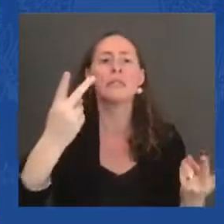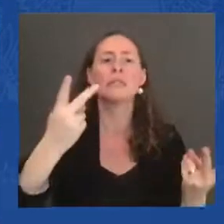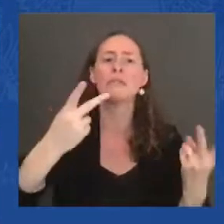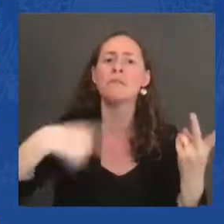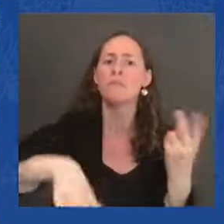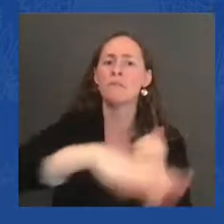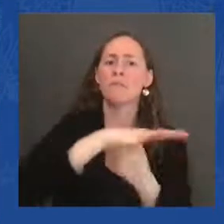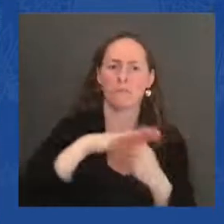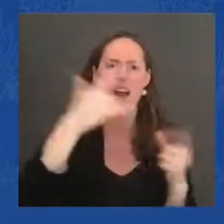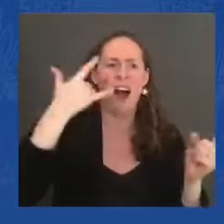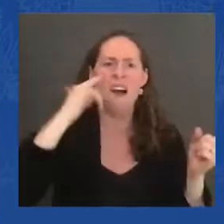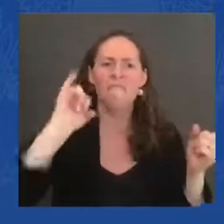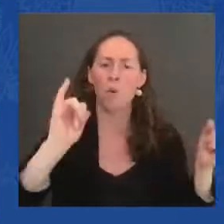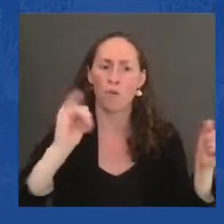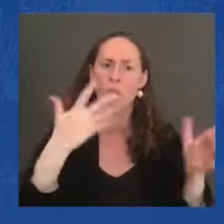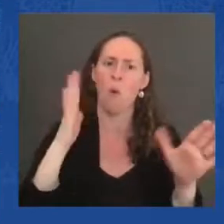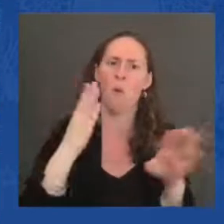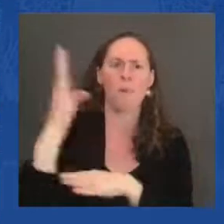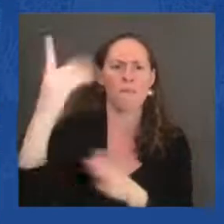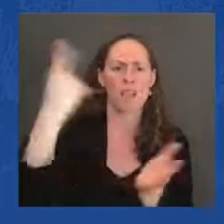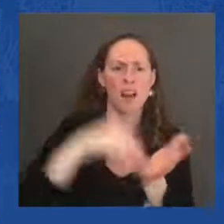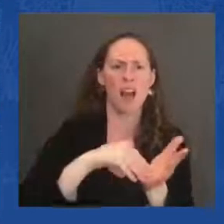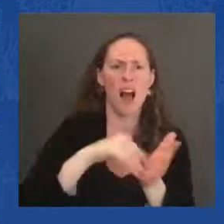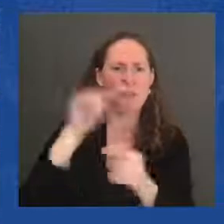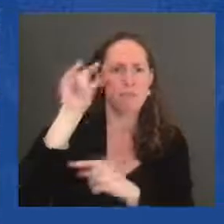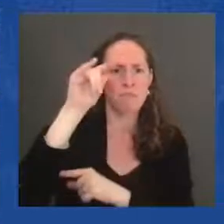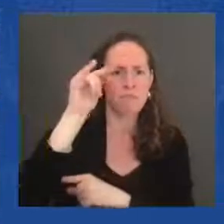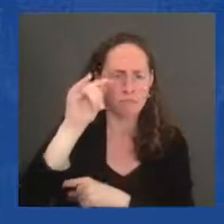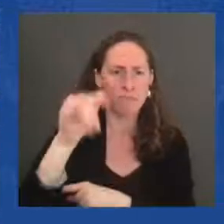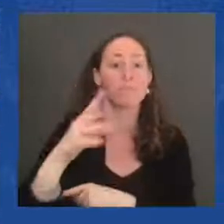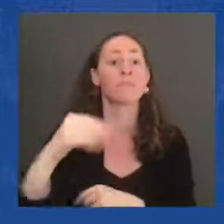from the Department of Defense in this at all, none,